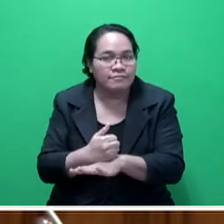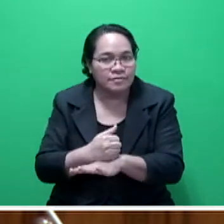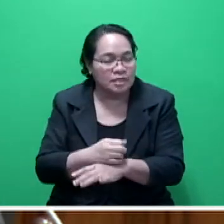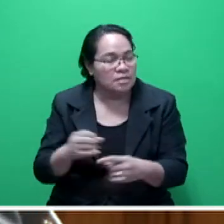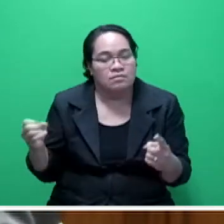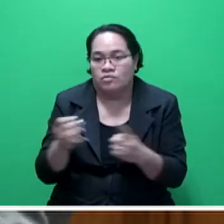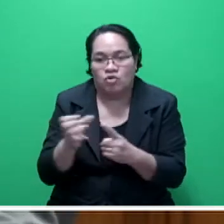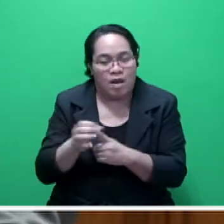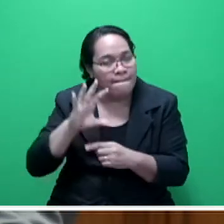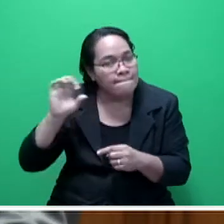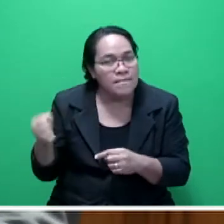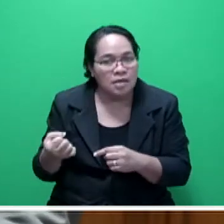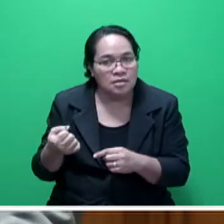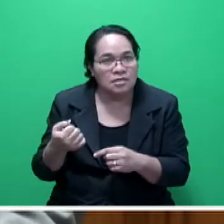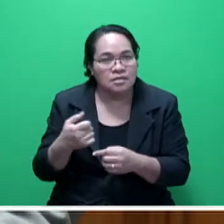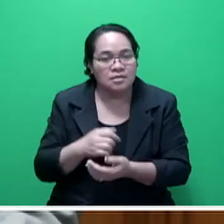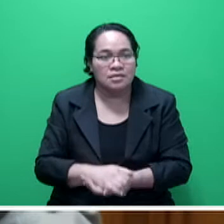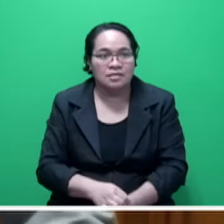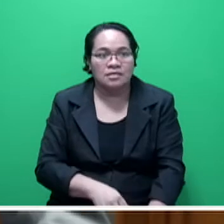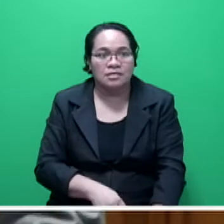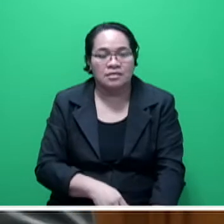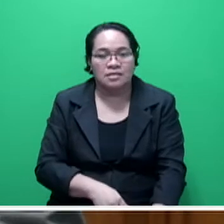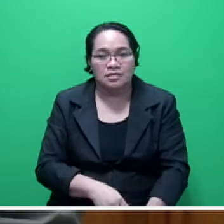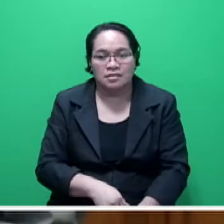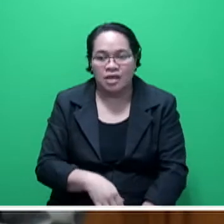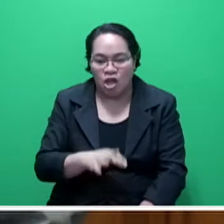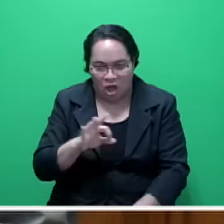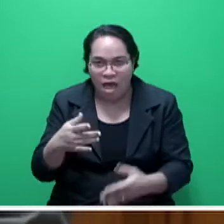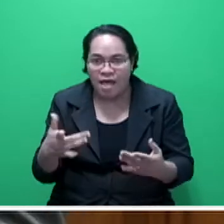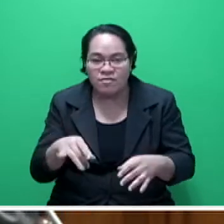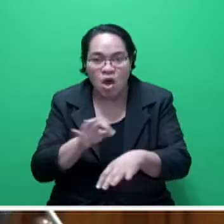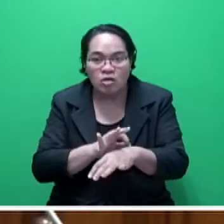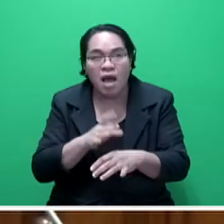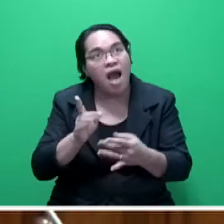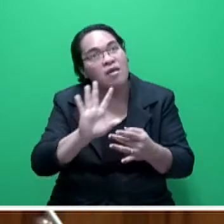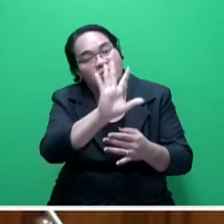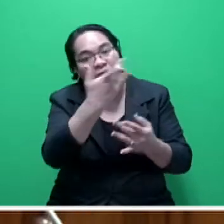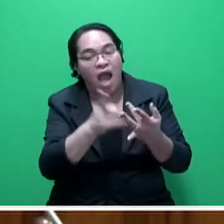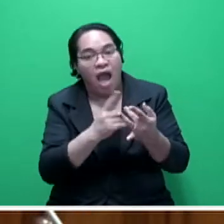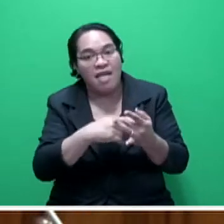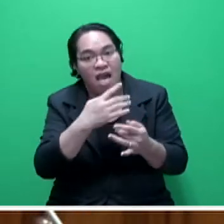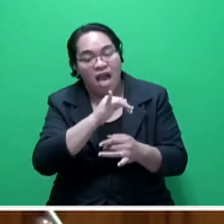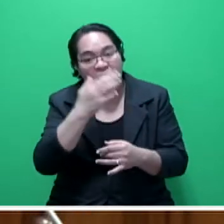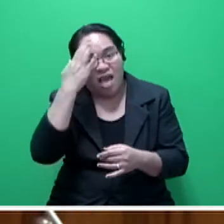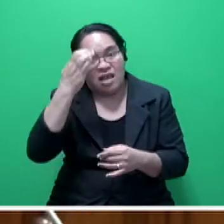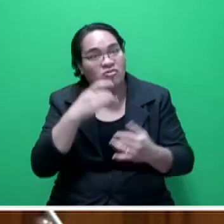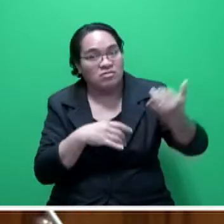necessity compared to the current deployment from the hospitals. And people from other countries cannot enter Fiji